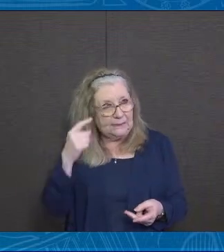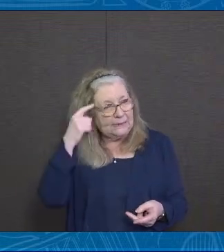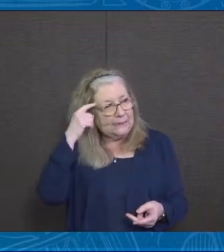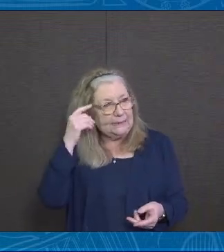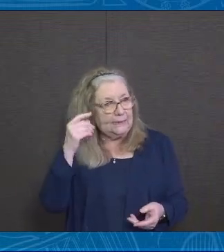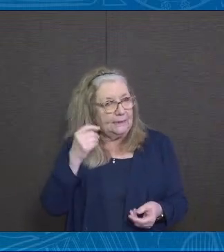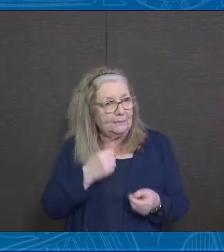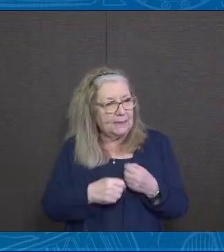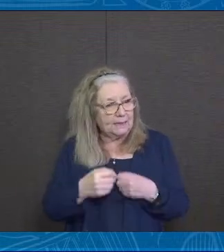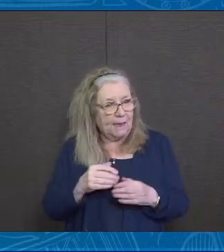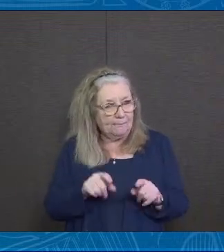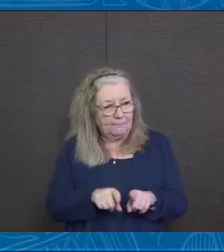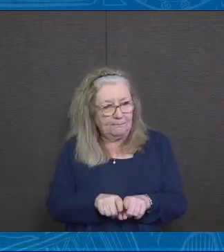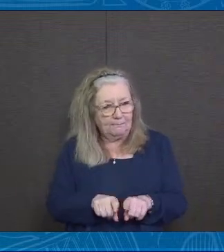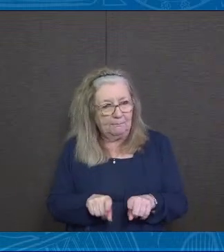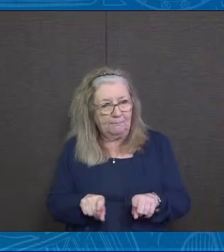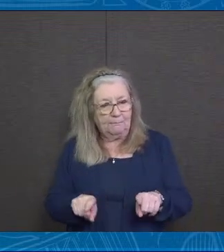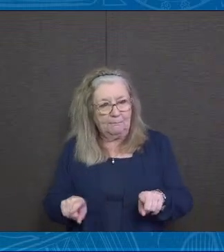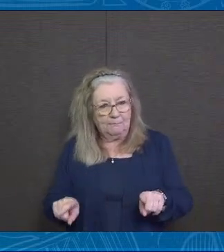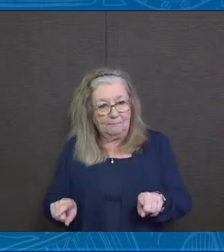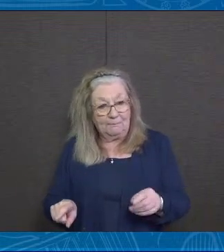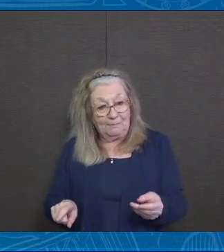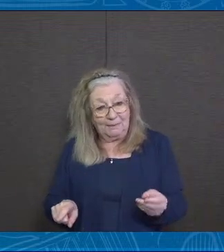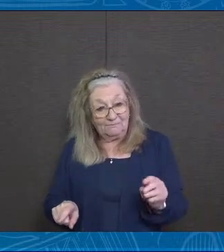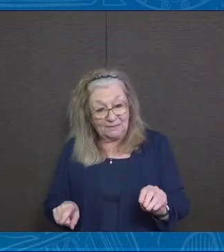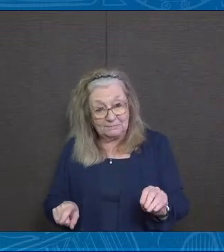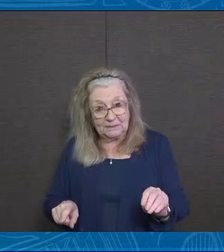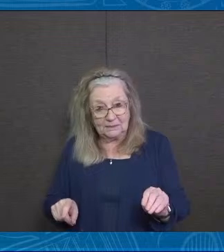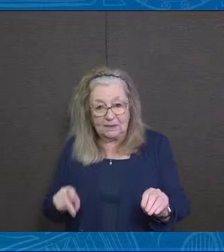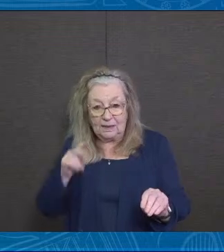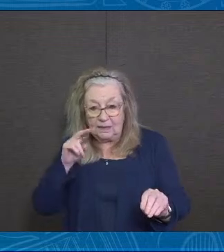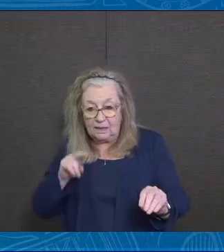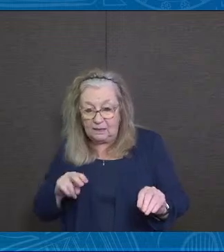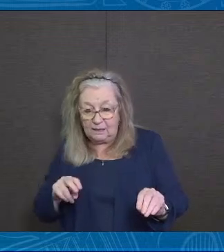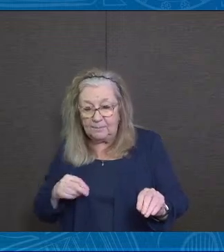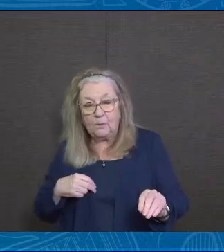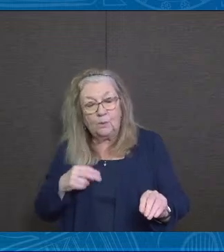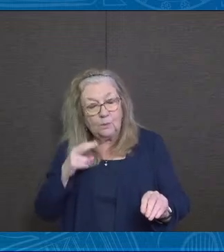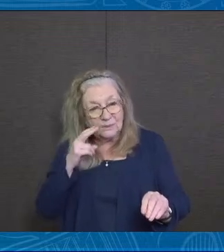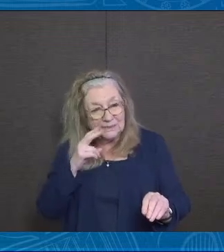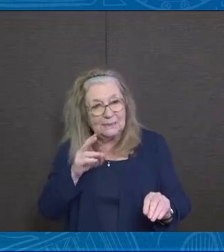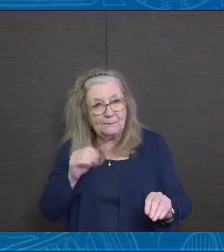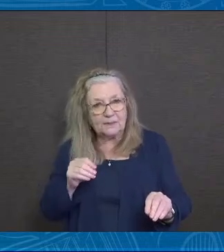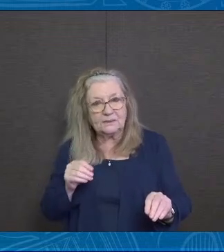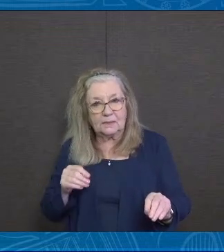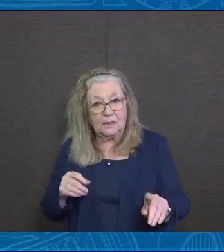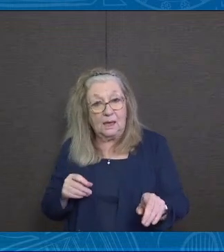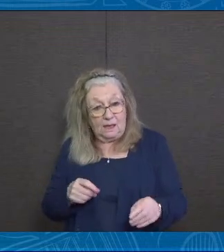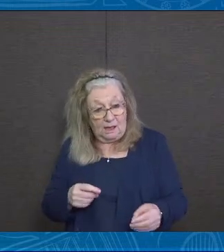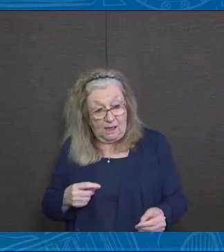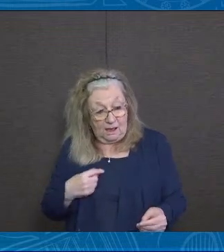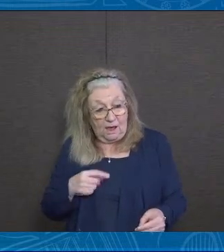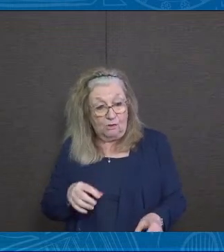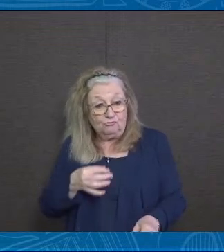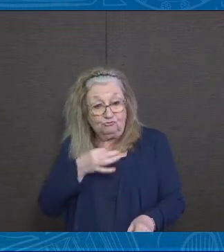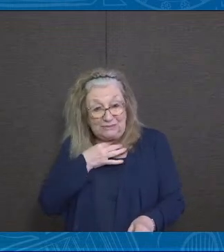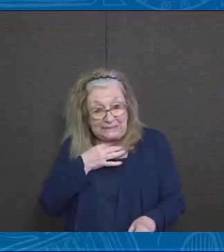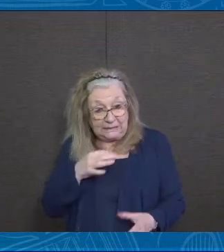gap in the investments. So it's good to see that you actually exponentially increase your investment as well to try and keep up with the exponential